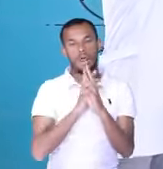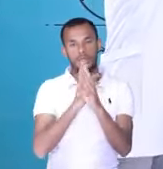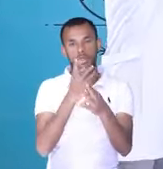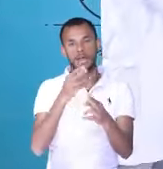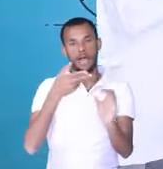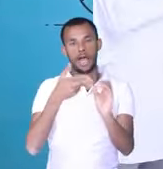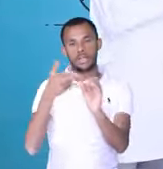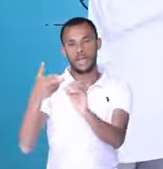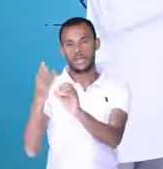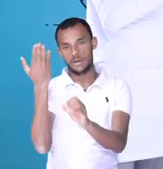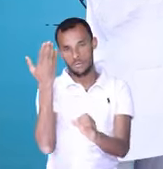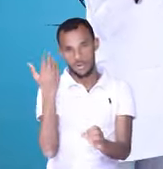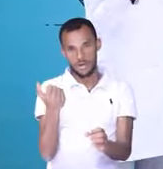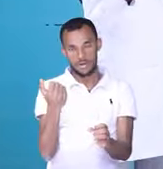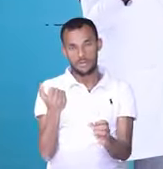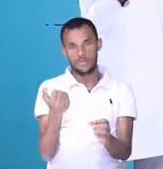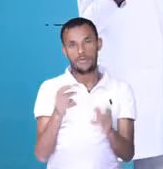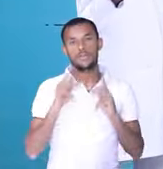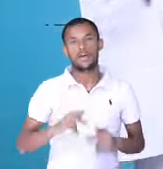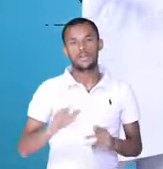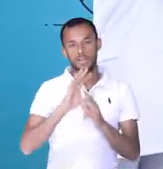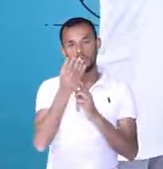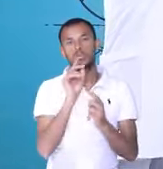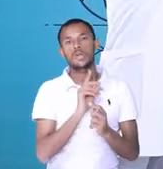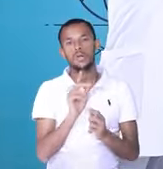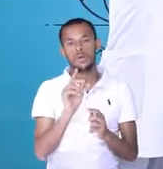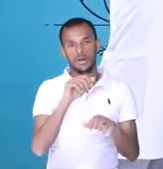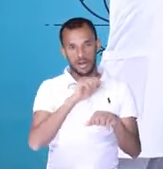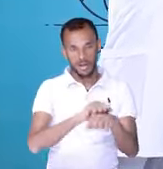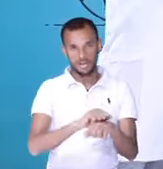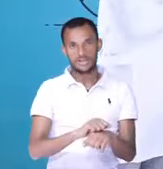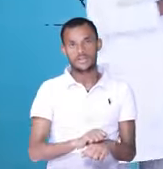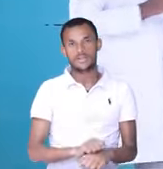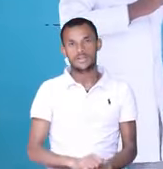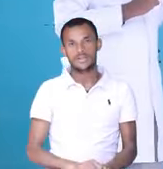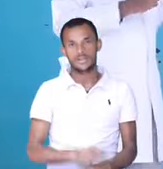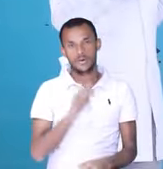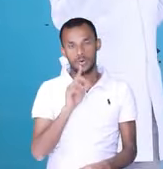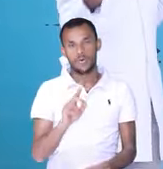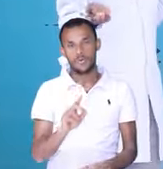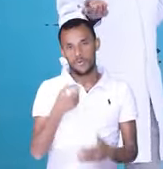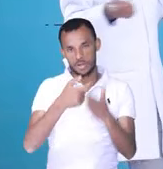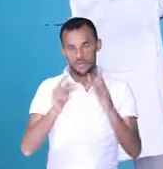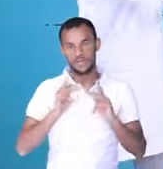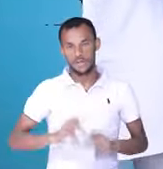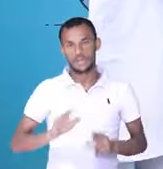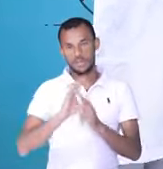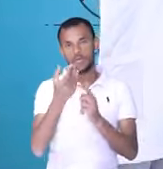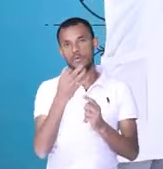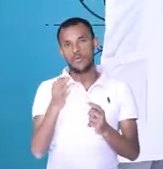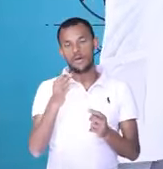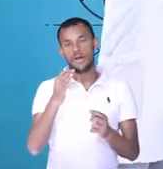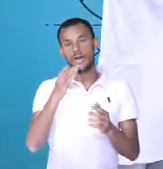is gas. What is the physical state of the reactant? Gas. What is the physical state of